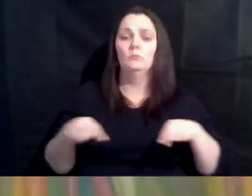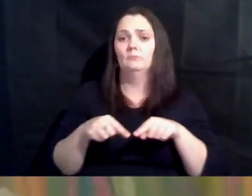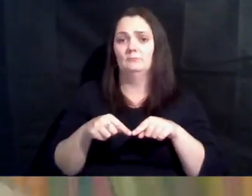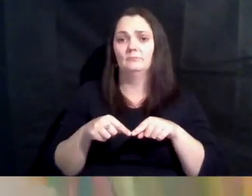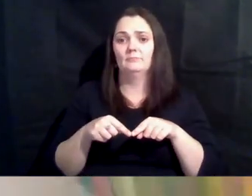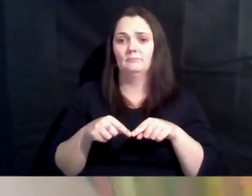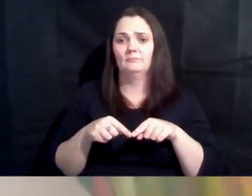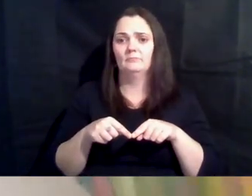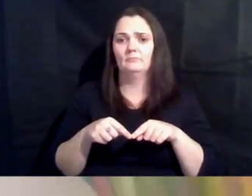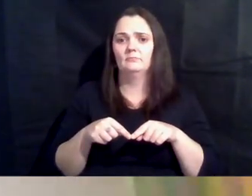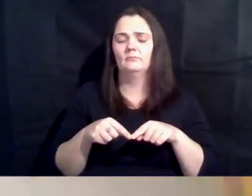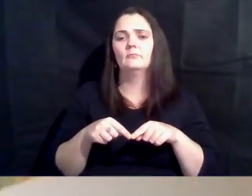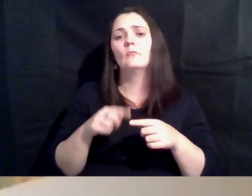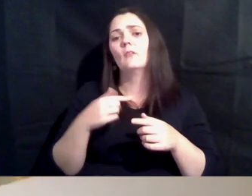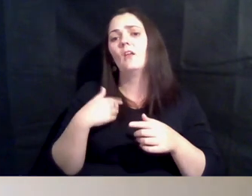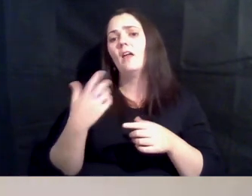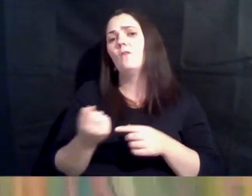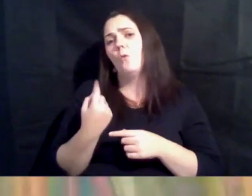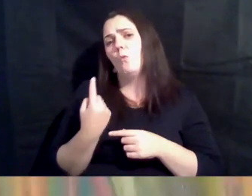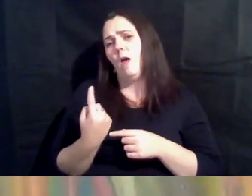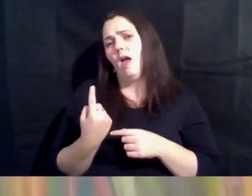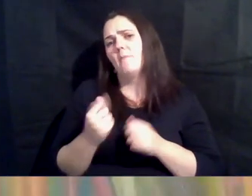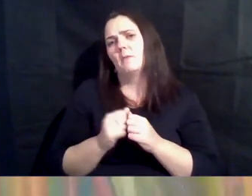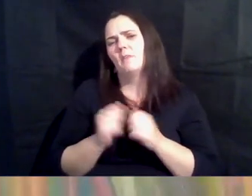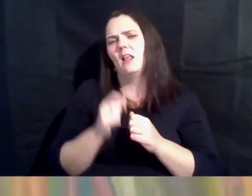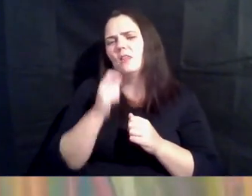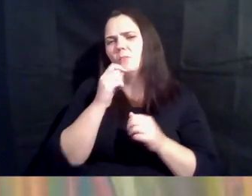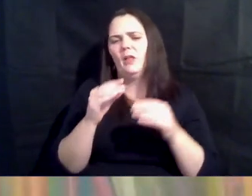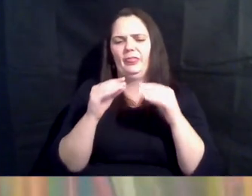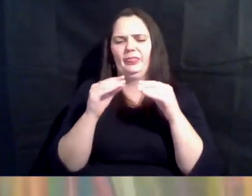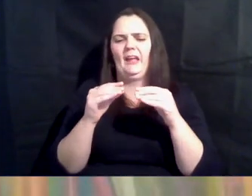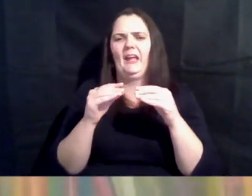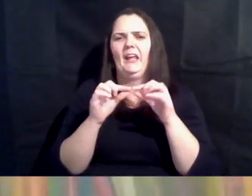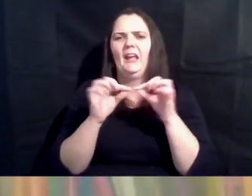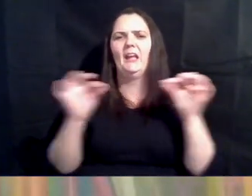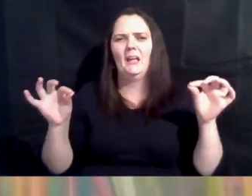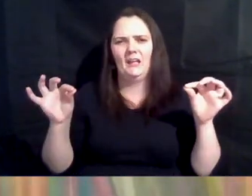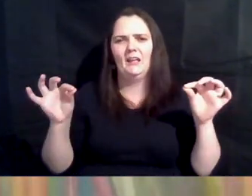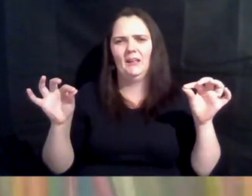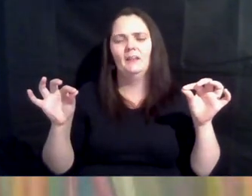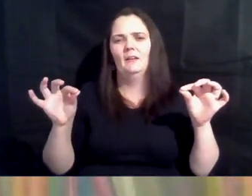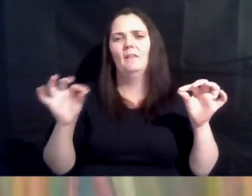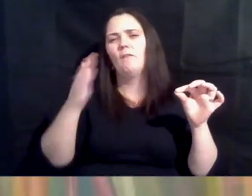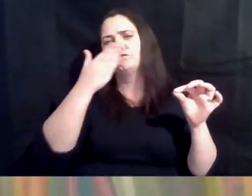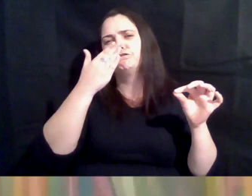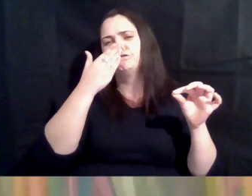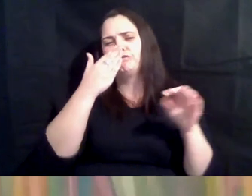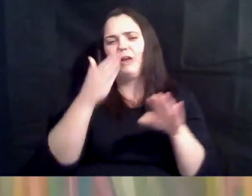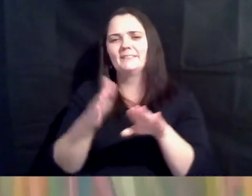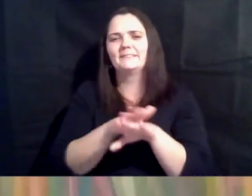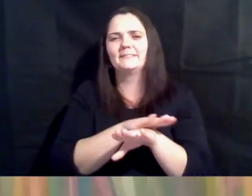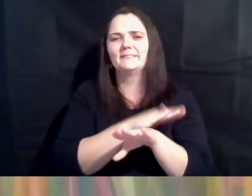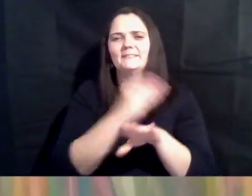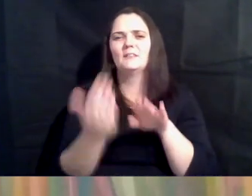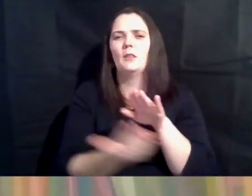have a kind of like thicker piece for the front page. You do not need to use a thicker piece of cardboard for the front page, but I'm